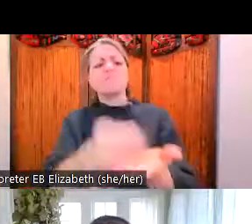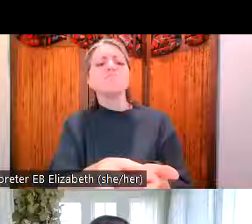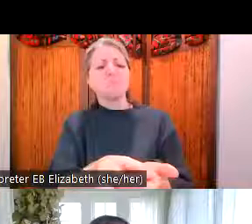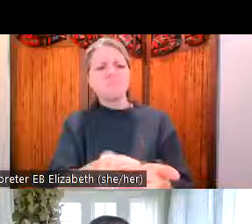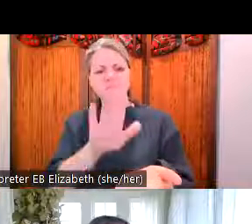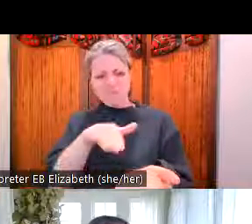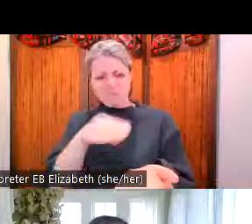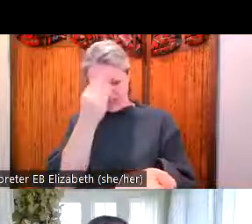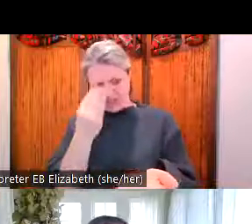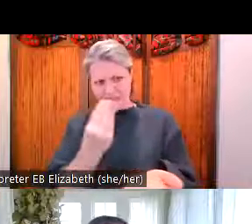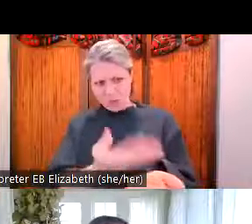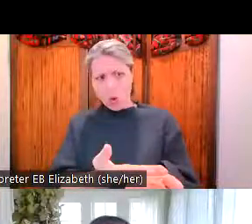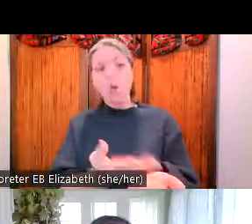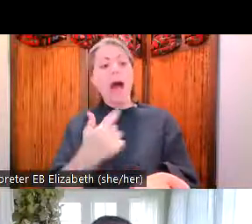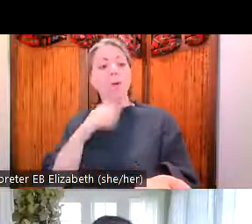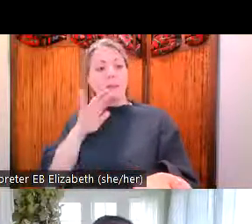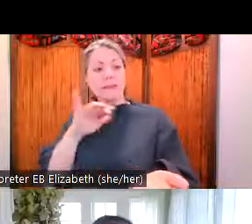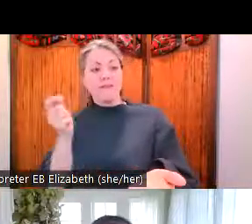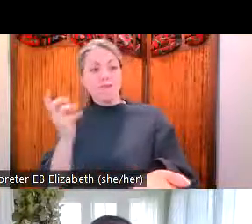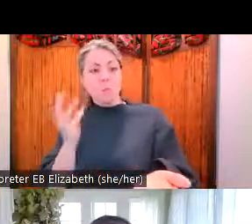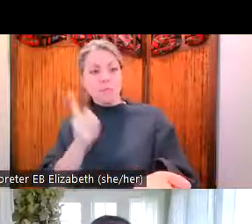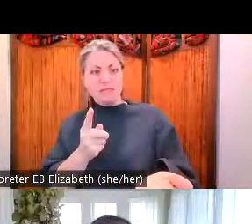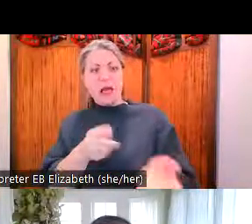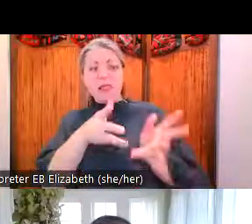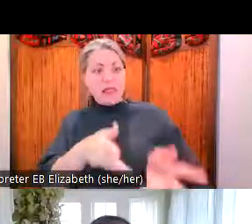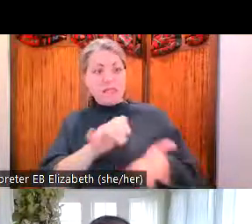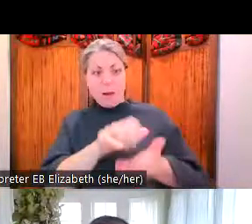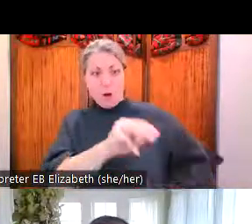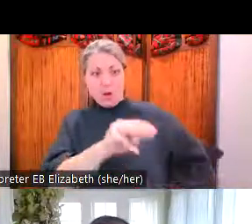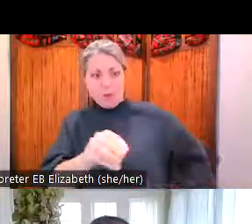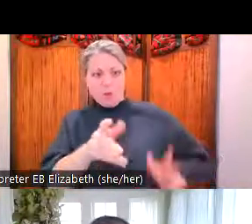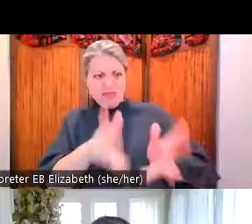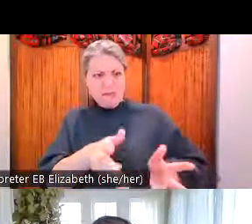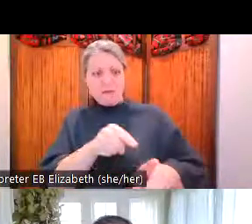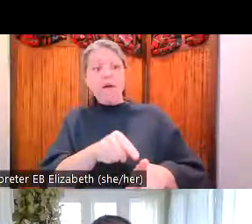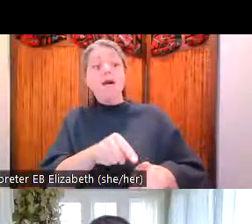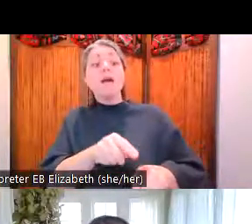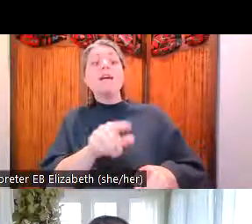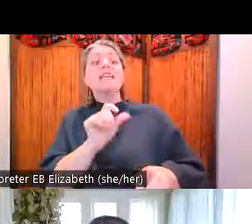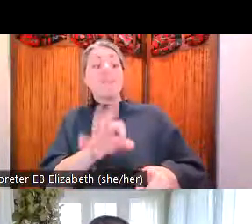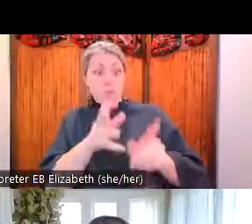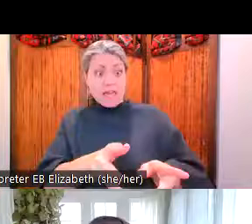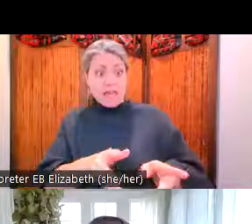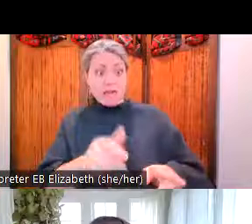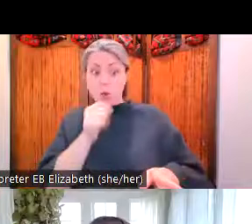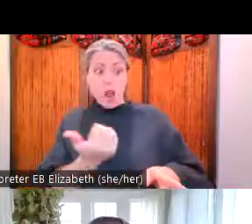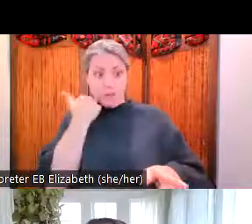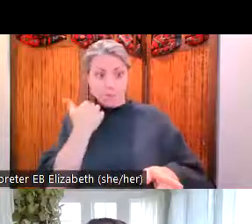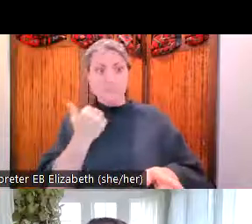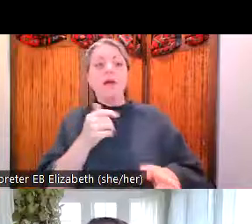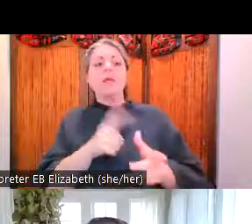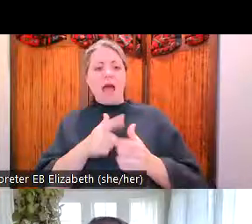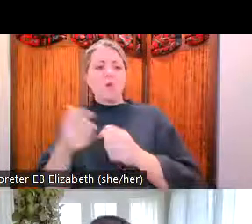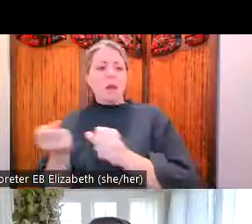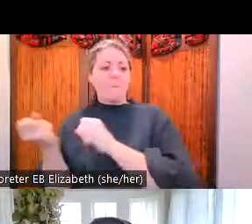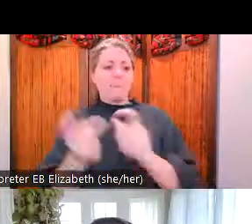child could resist eating a marshmallow, the one marshmallow on the table, until they returned, they could then have 2 marshmallows. Now, if the